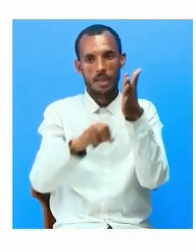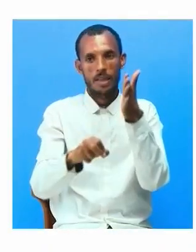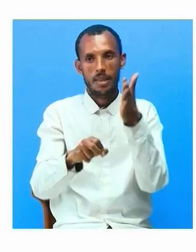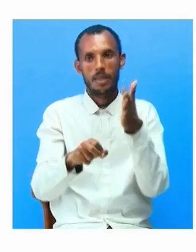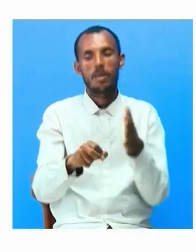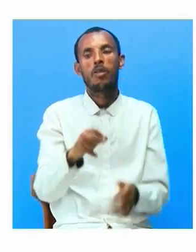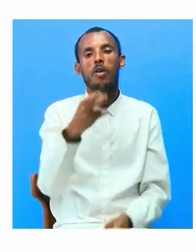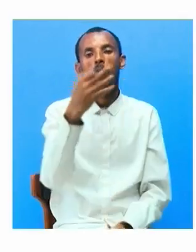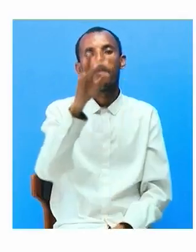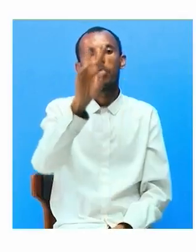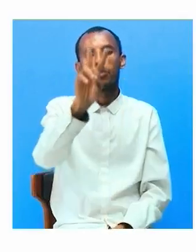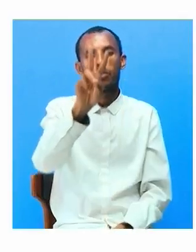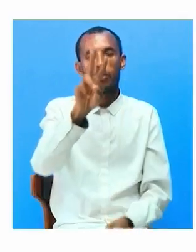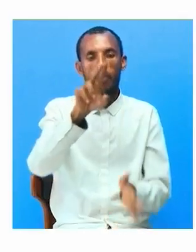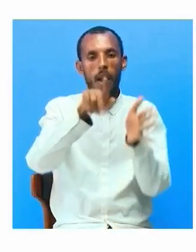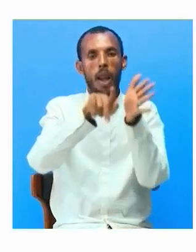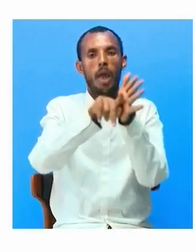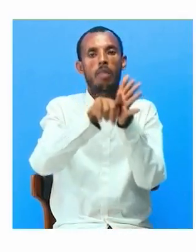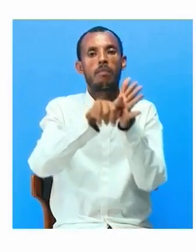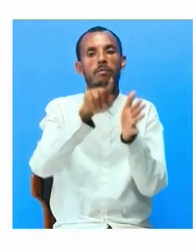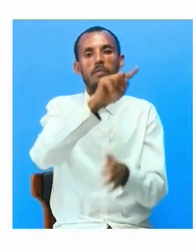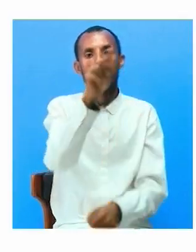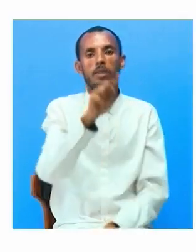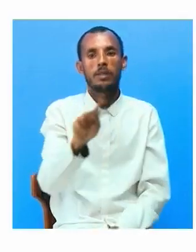The quotient